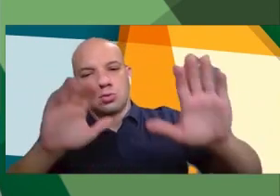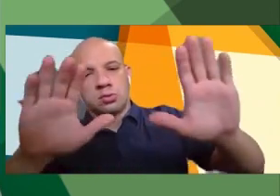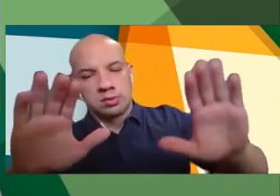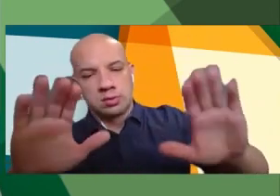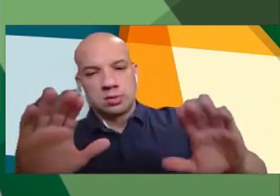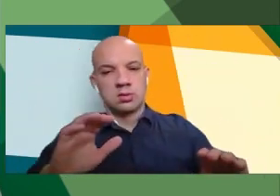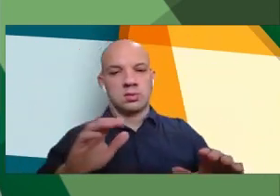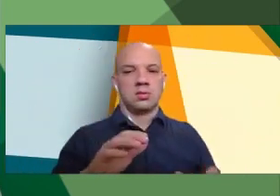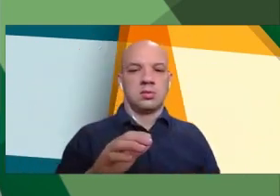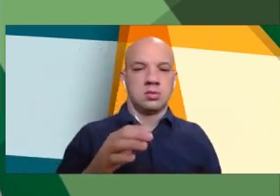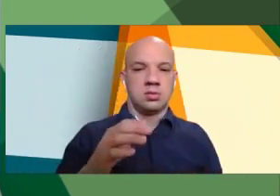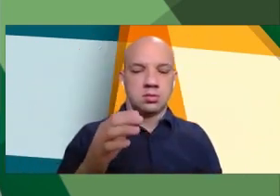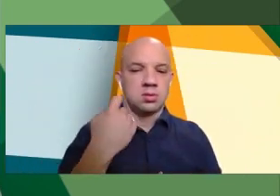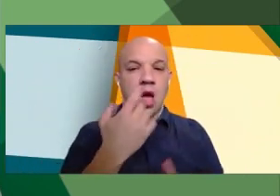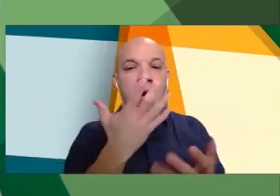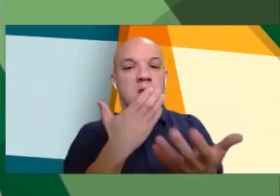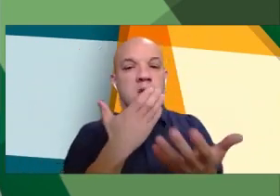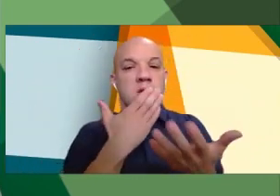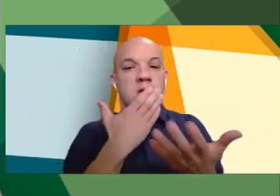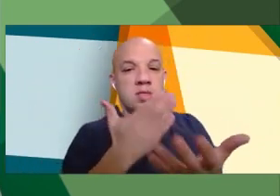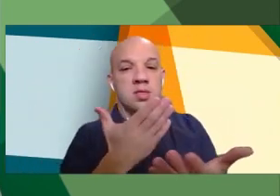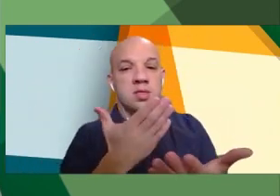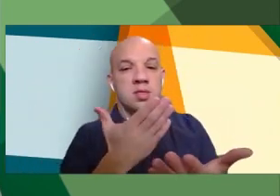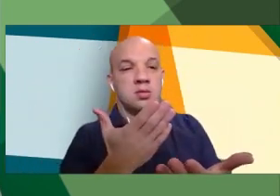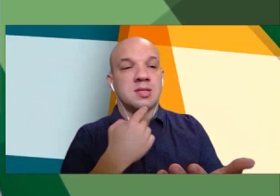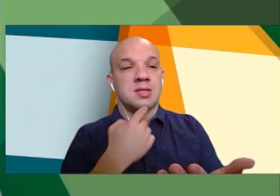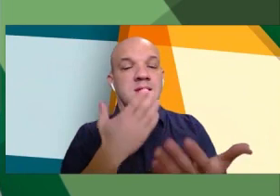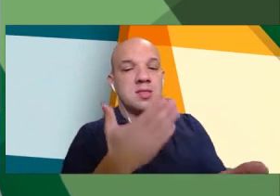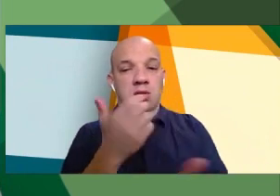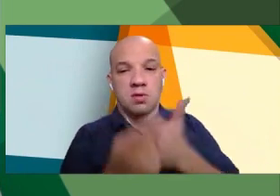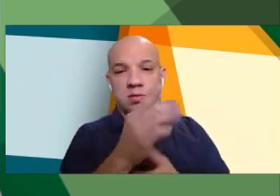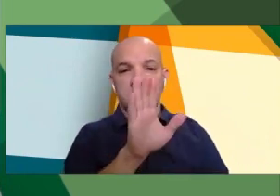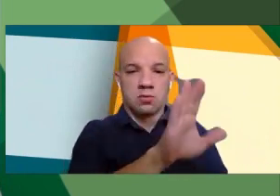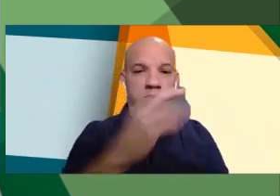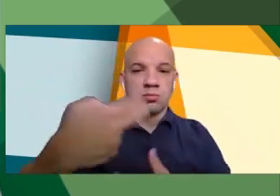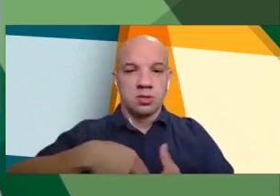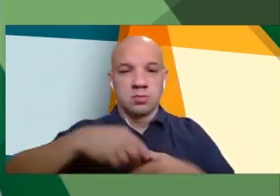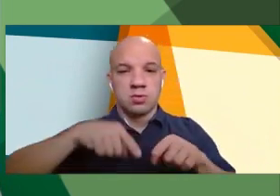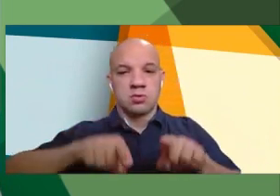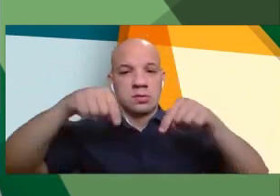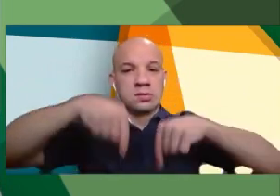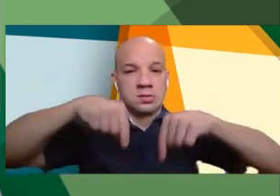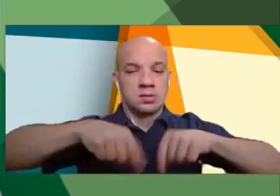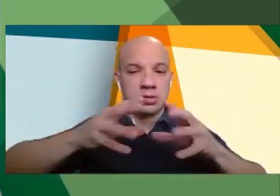everyone for your participation during the day, and we are